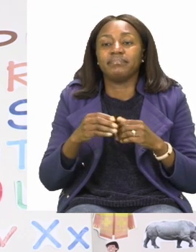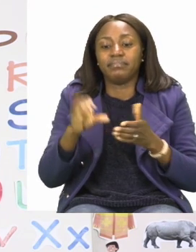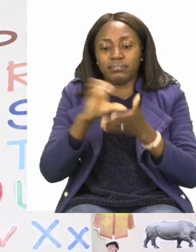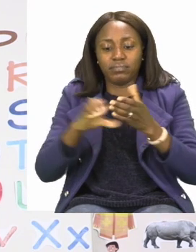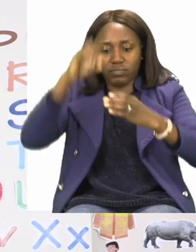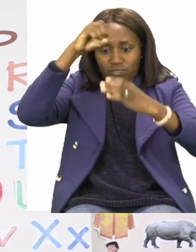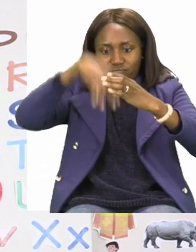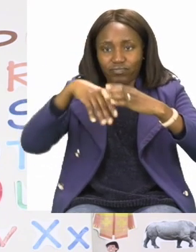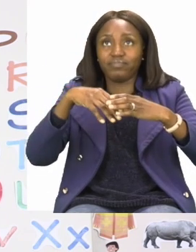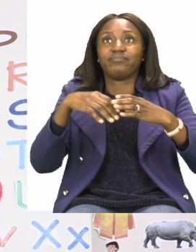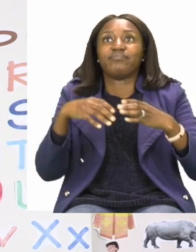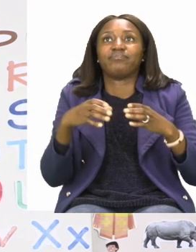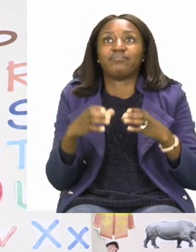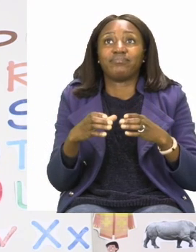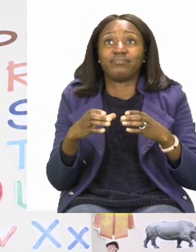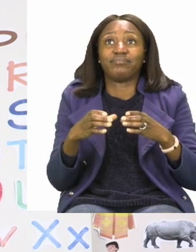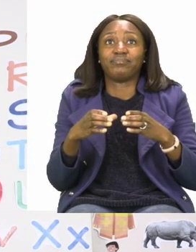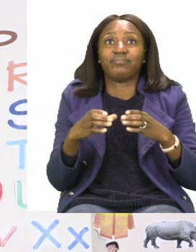dustbin,